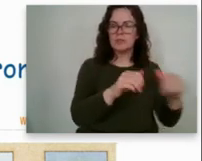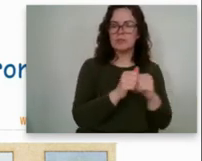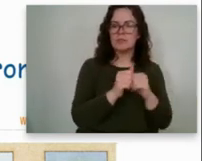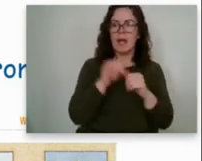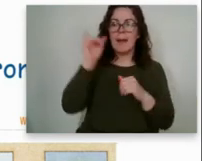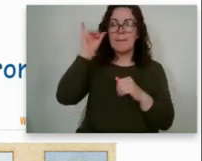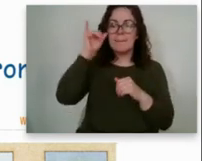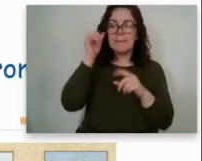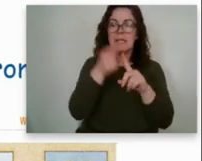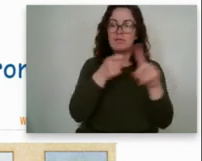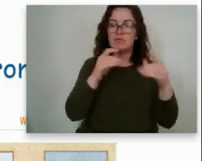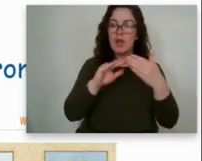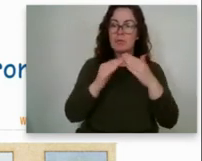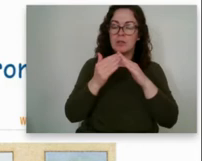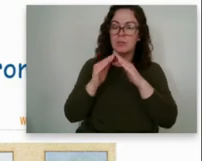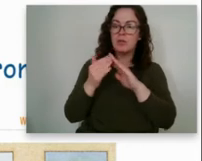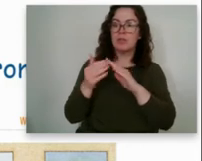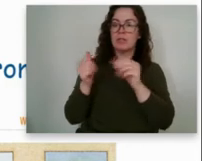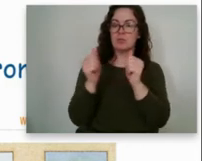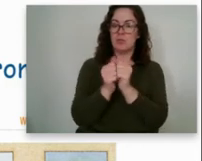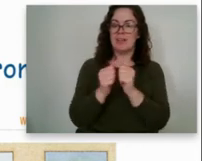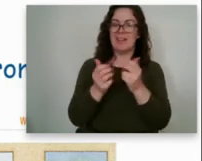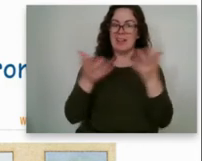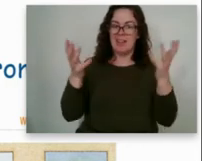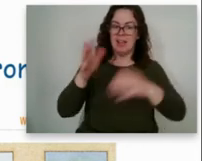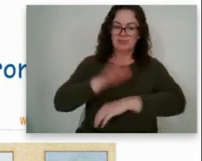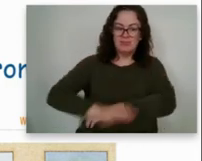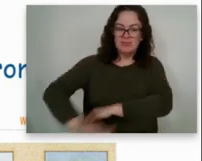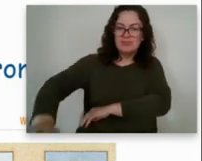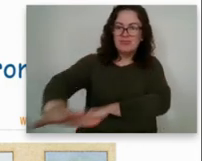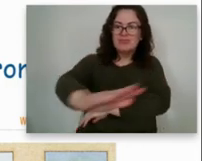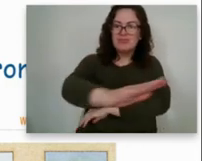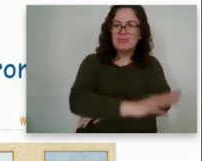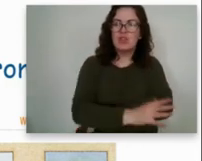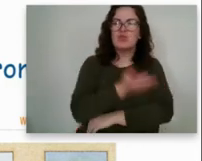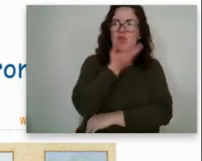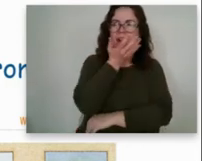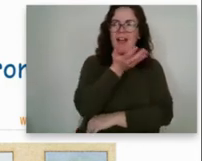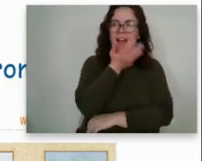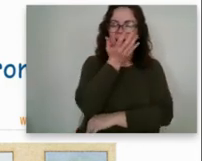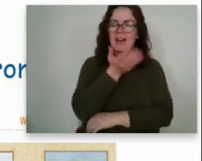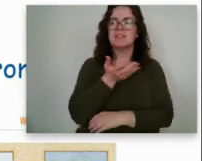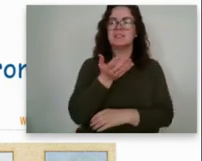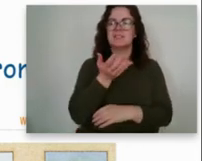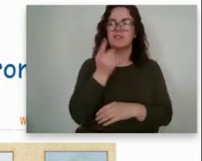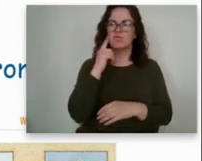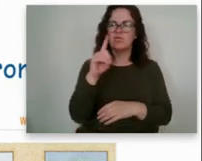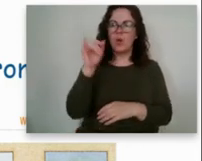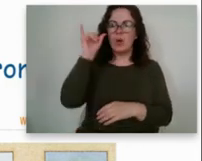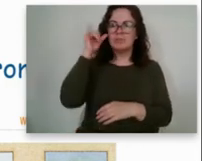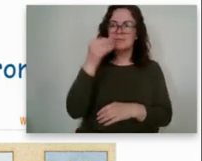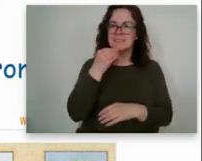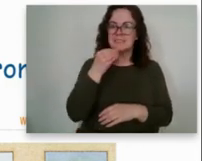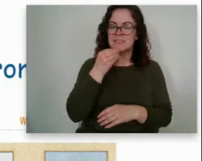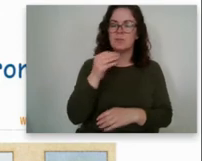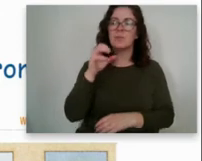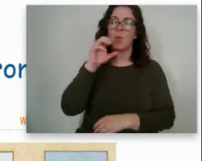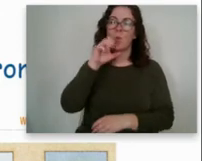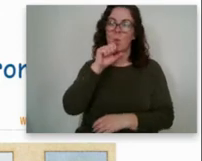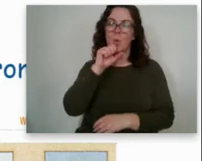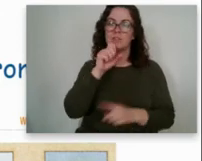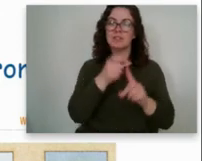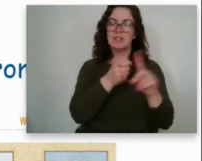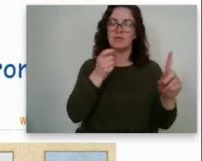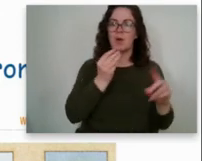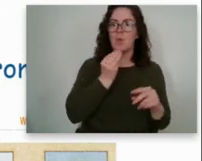comes from communities with lots of grass for cows to eat. Oranges come from a region that is warm